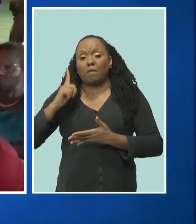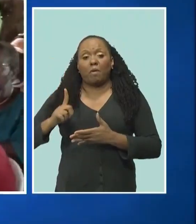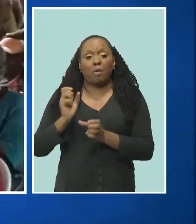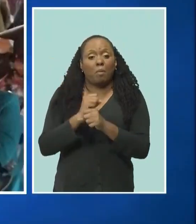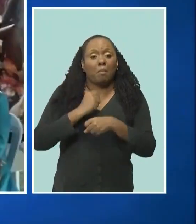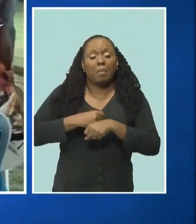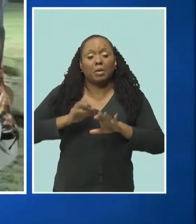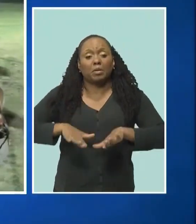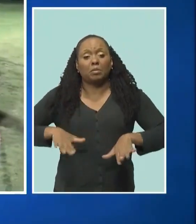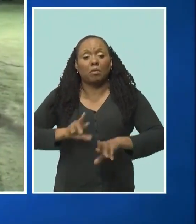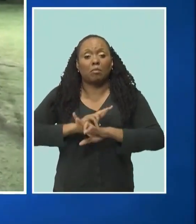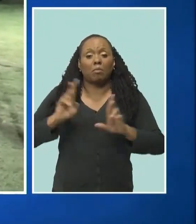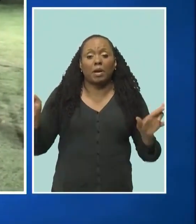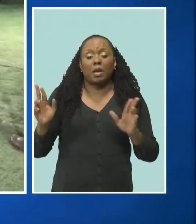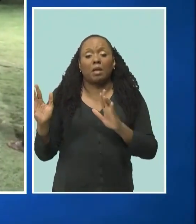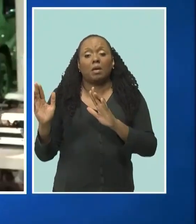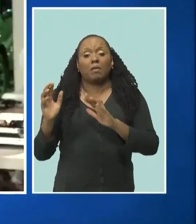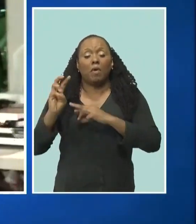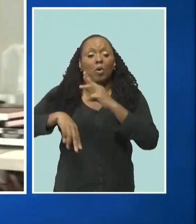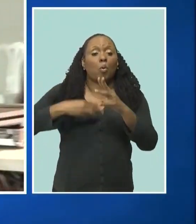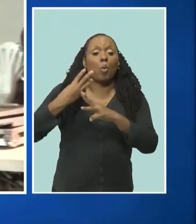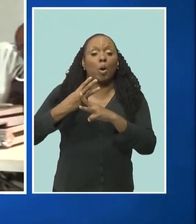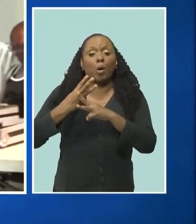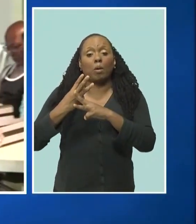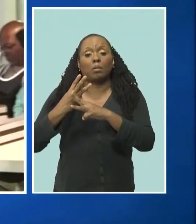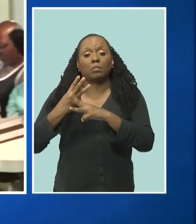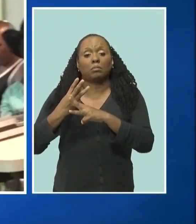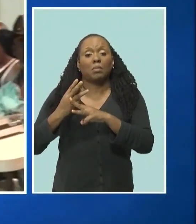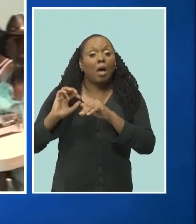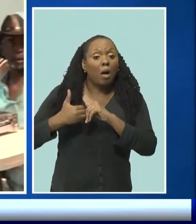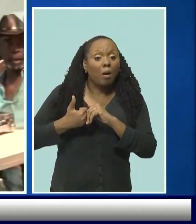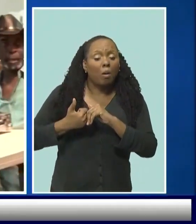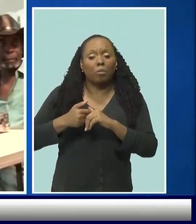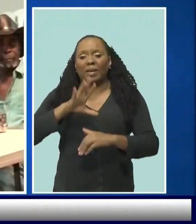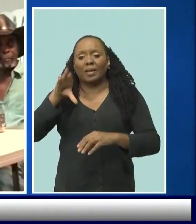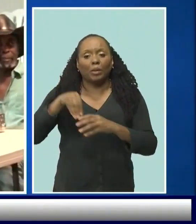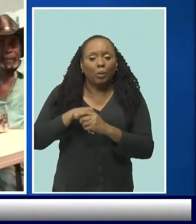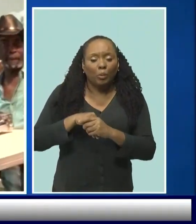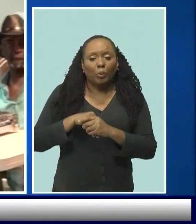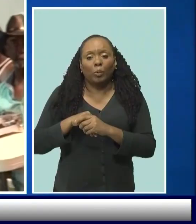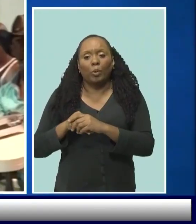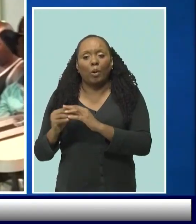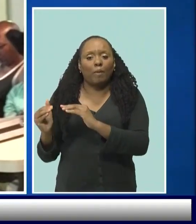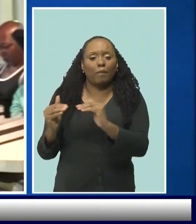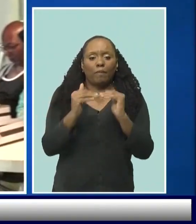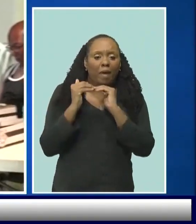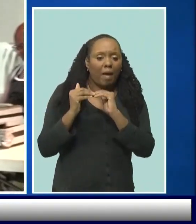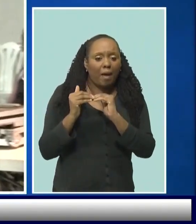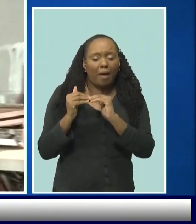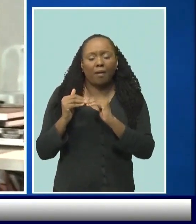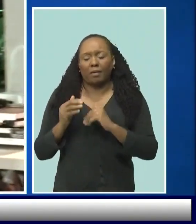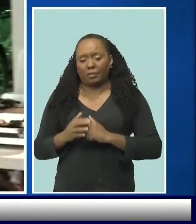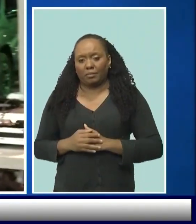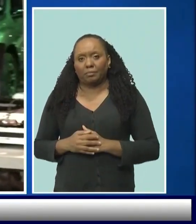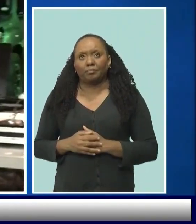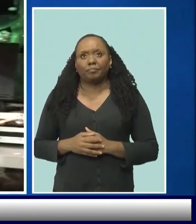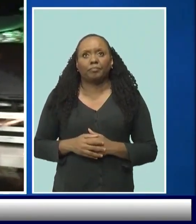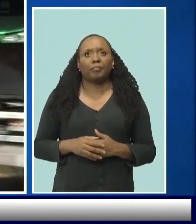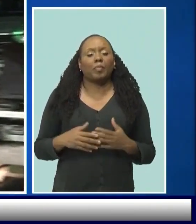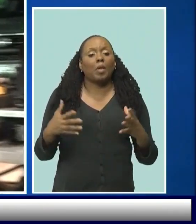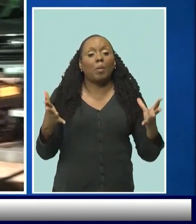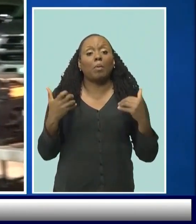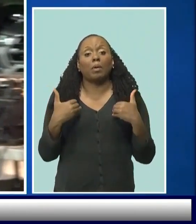fair, inclusive, and modern. So we are not only looking at the physical infrastructure, how do we improve it, but at the digital